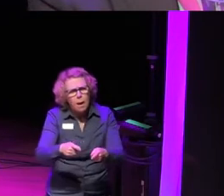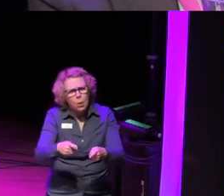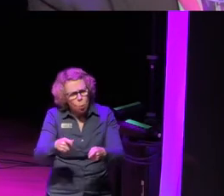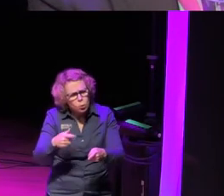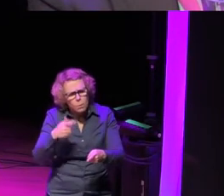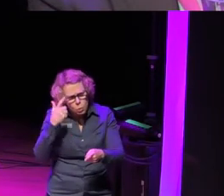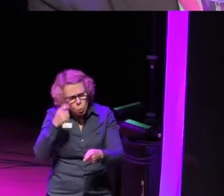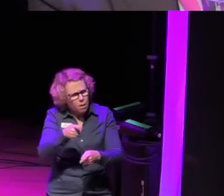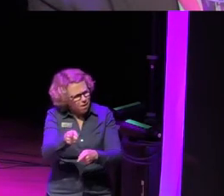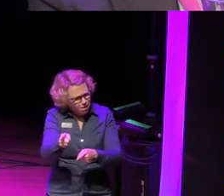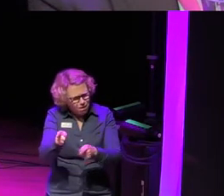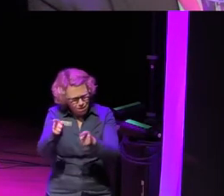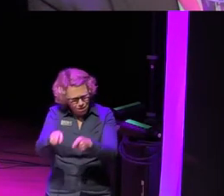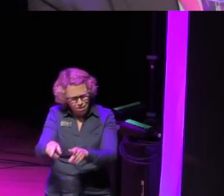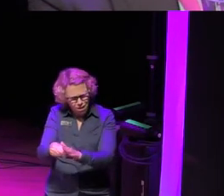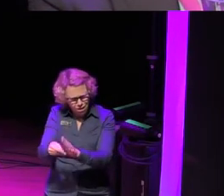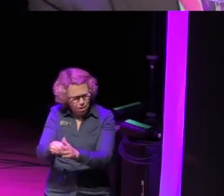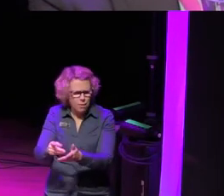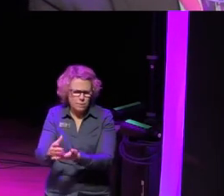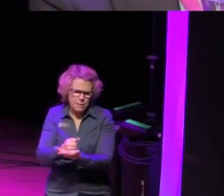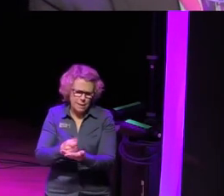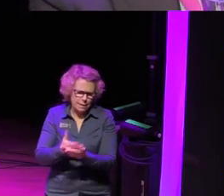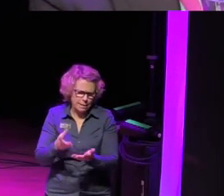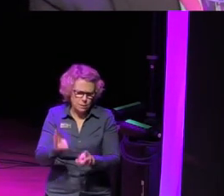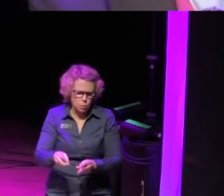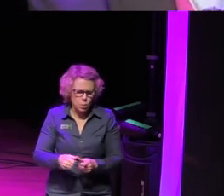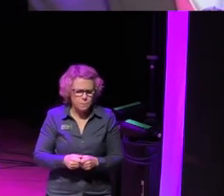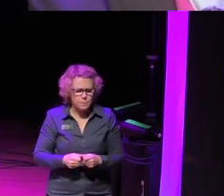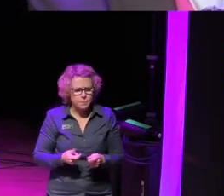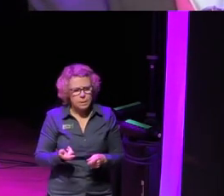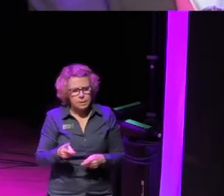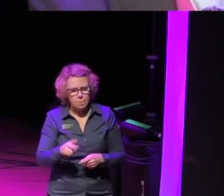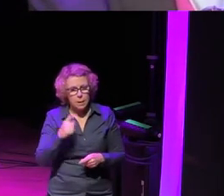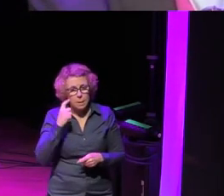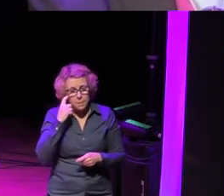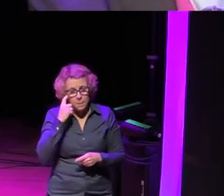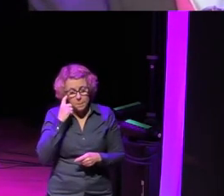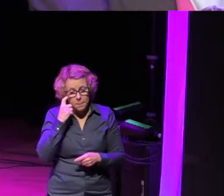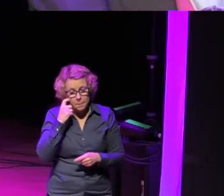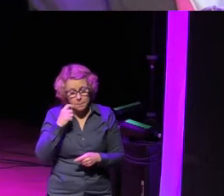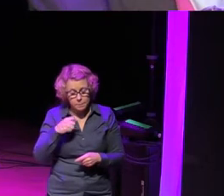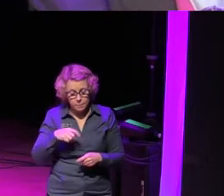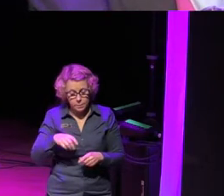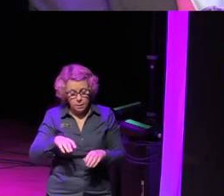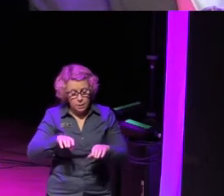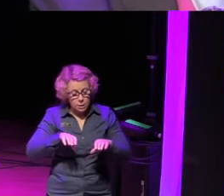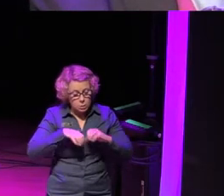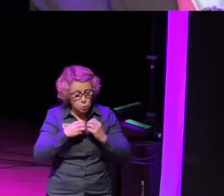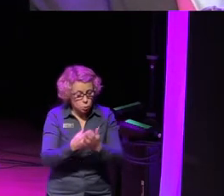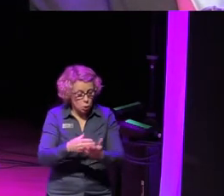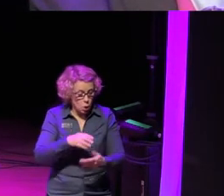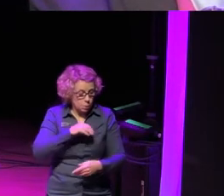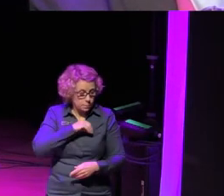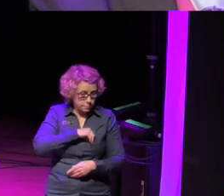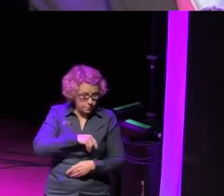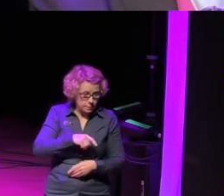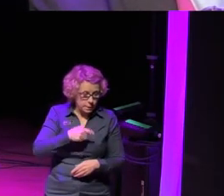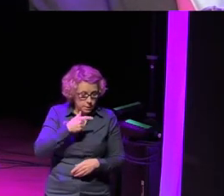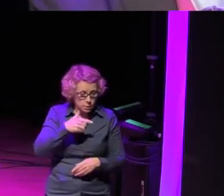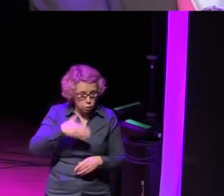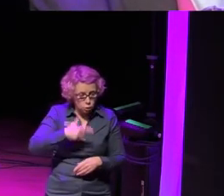it, because it will be there. In South Africa, for example, at social grants in South Africa, when we started, there were a